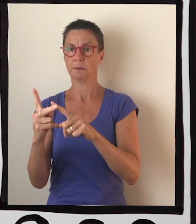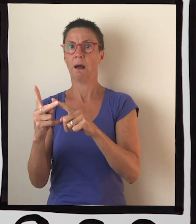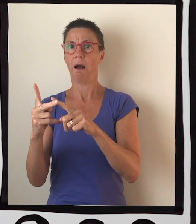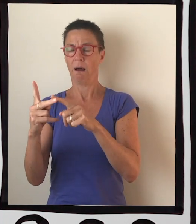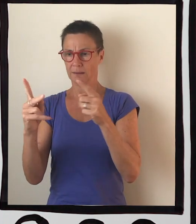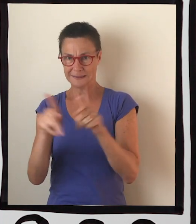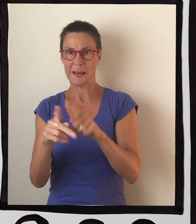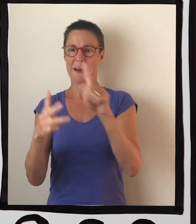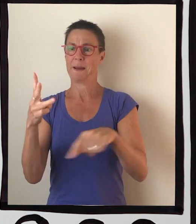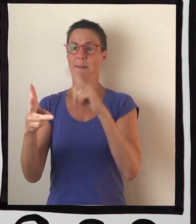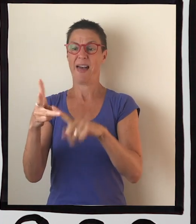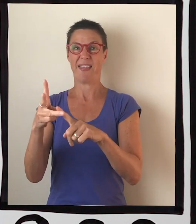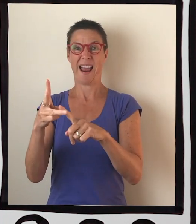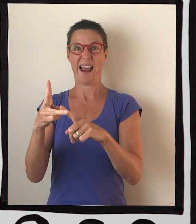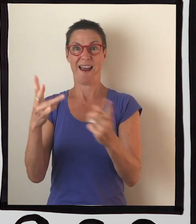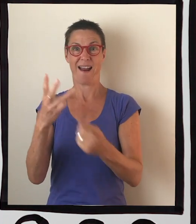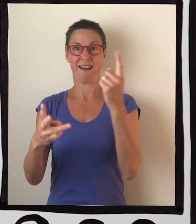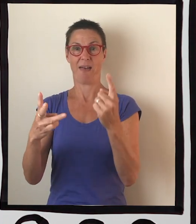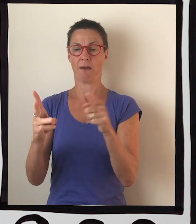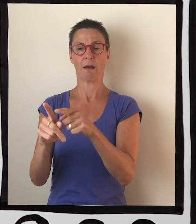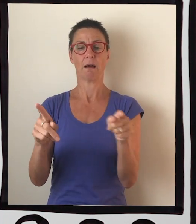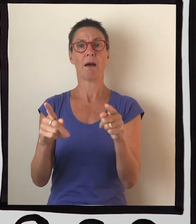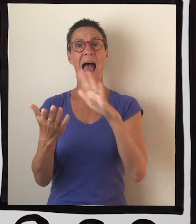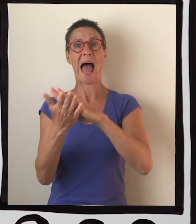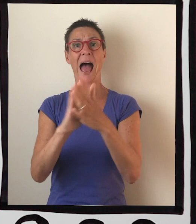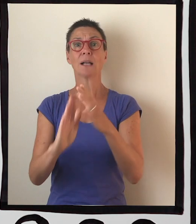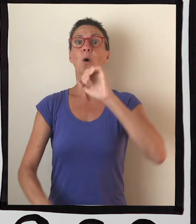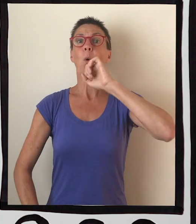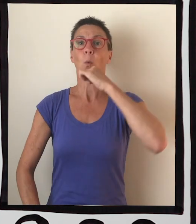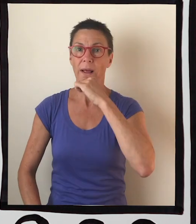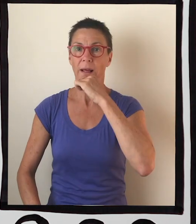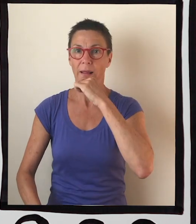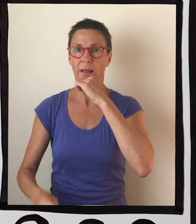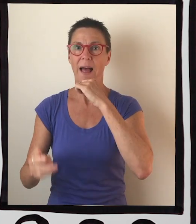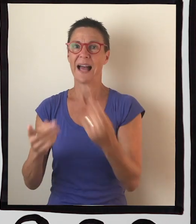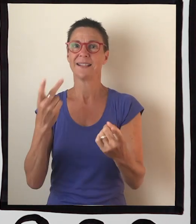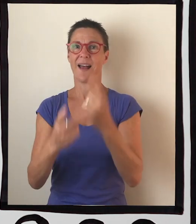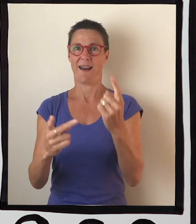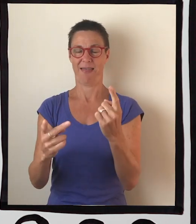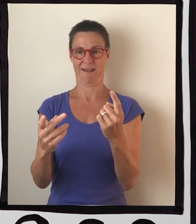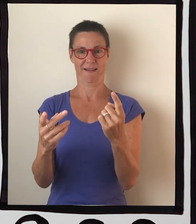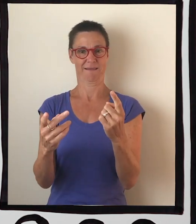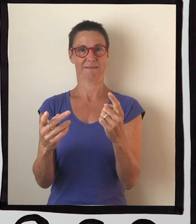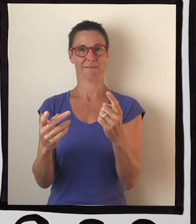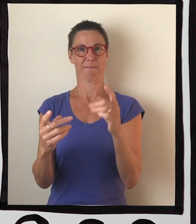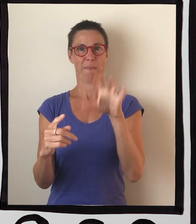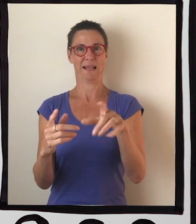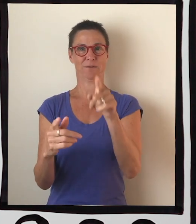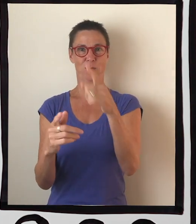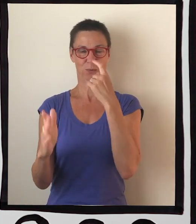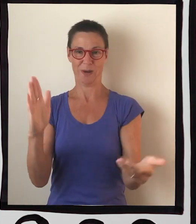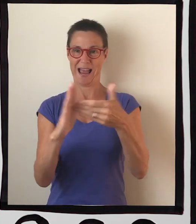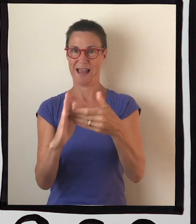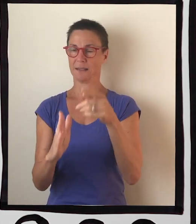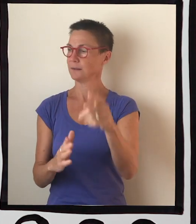it's got a space. The hands that, another gap. And that these hands will. And a space at the bottom.